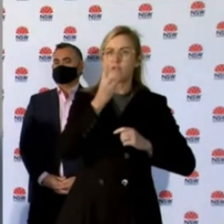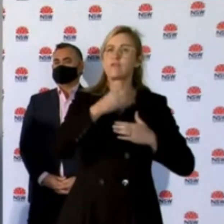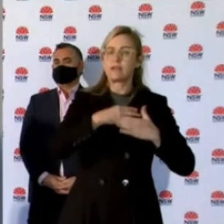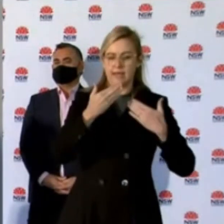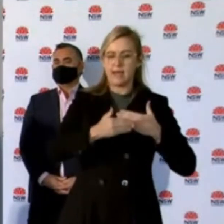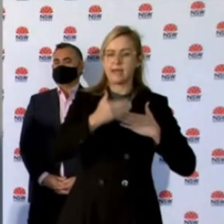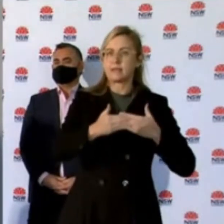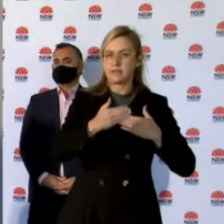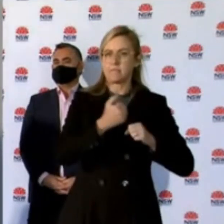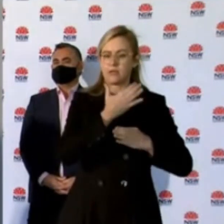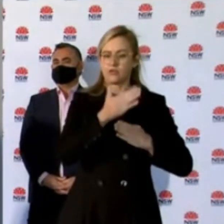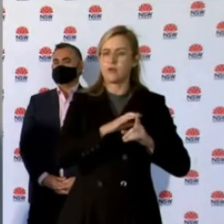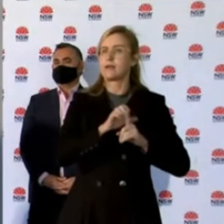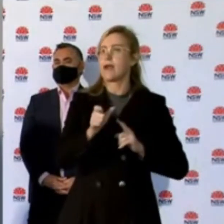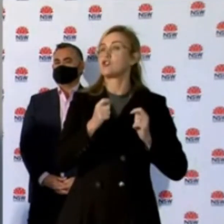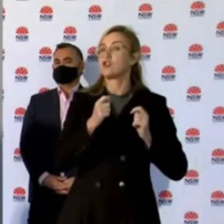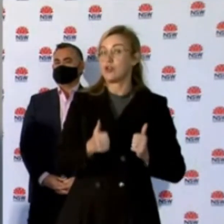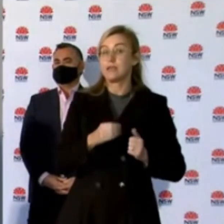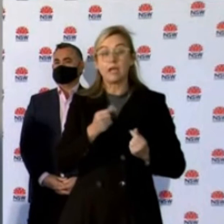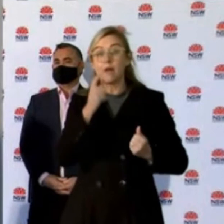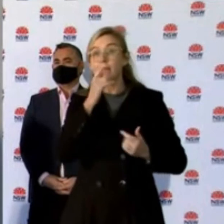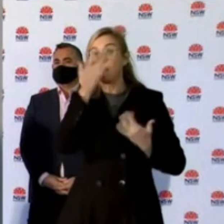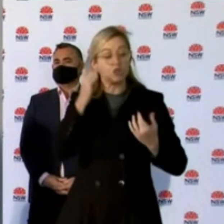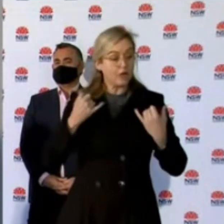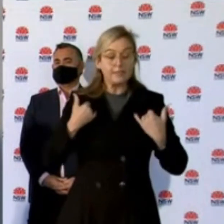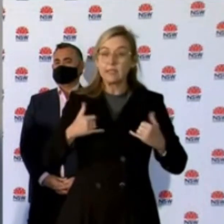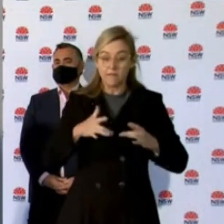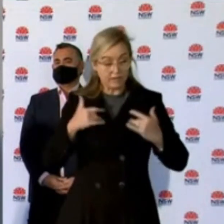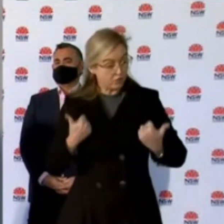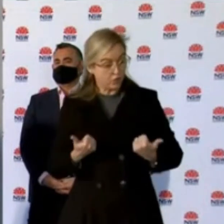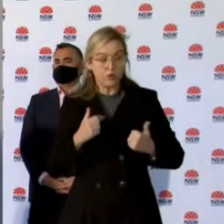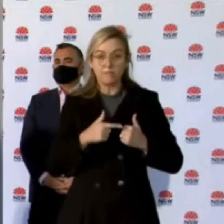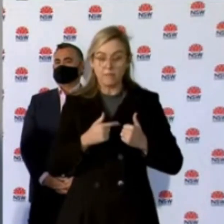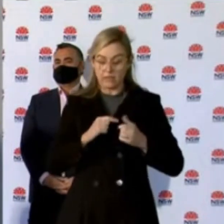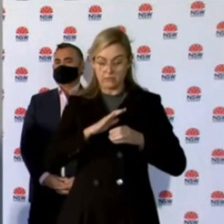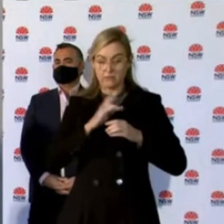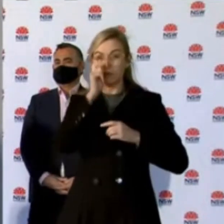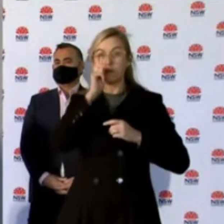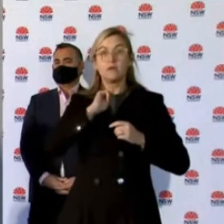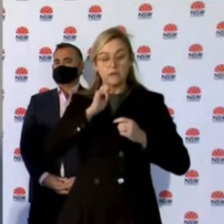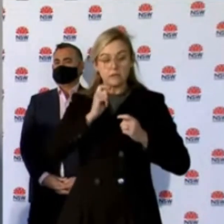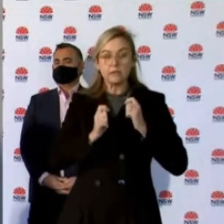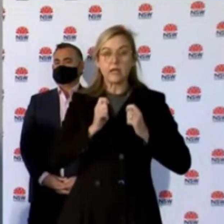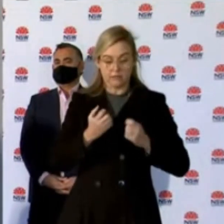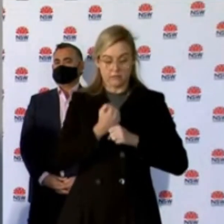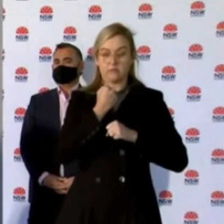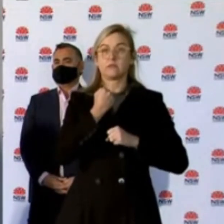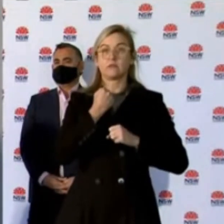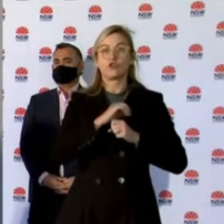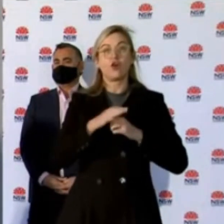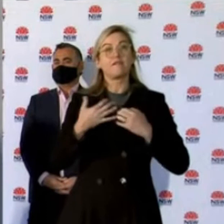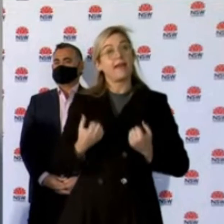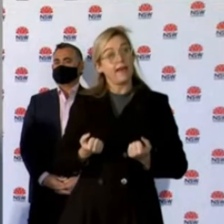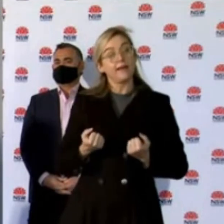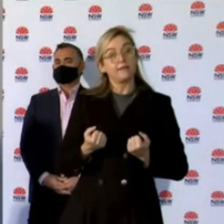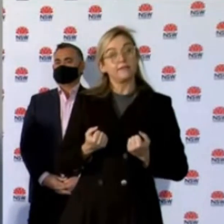any cases in people who might not have symptoms. But if you live in Canterbury, Bankstown, or you live in Liverpool council areas, which are very large council